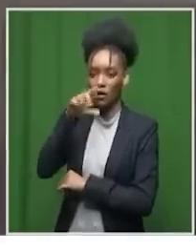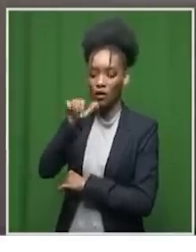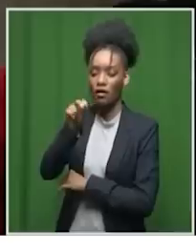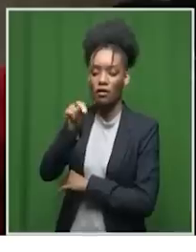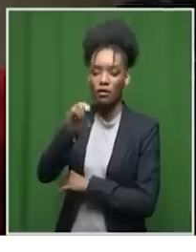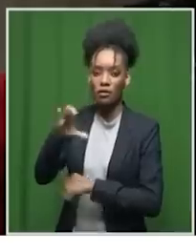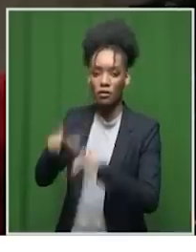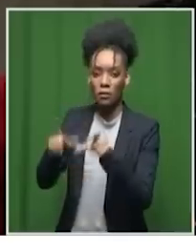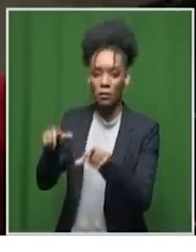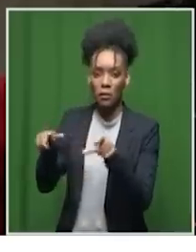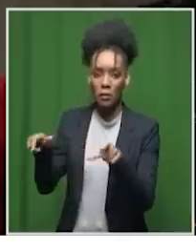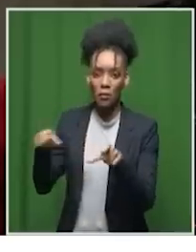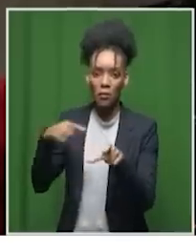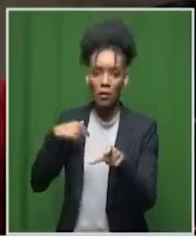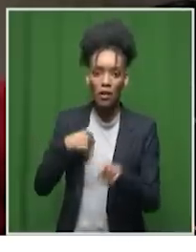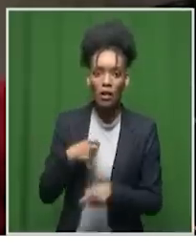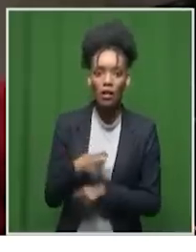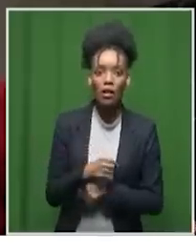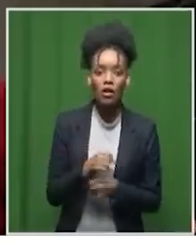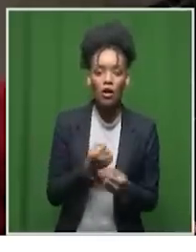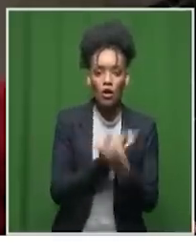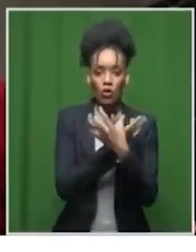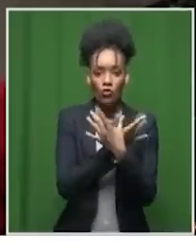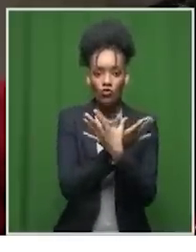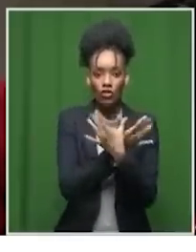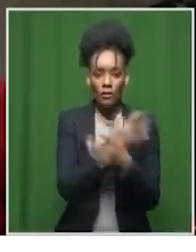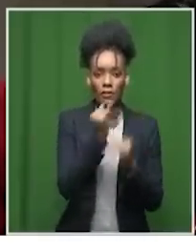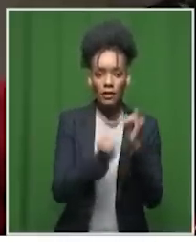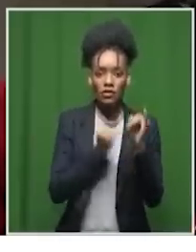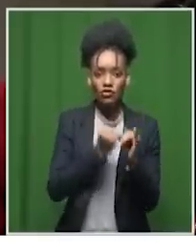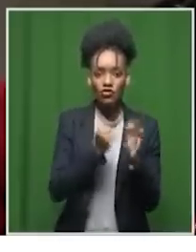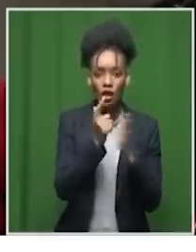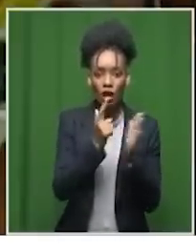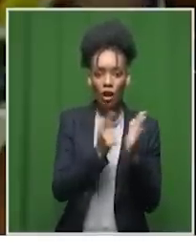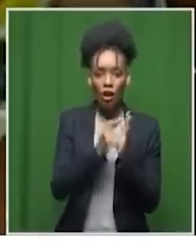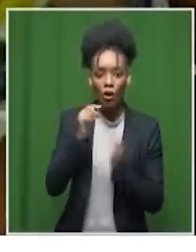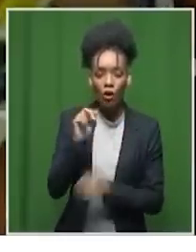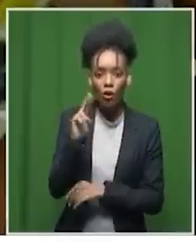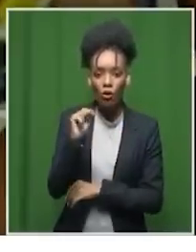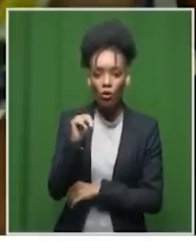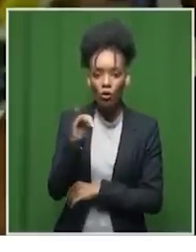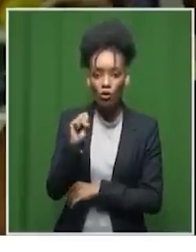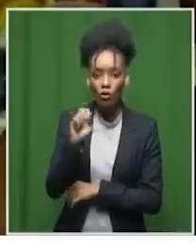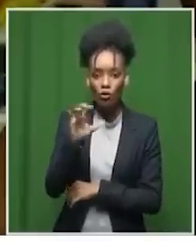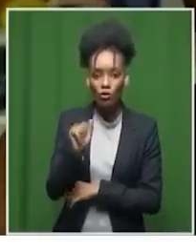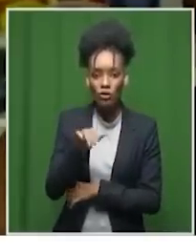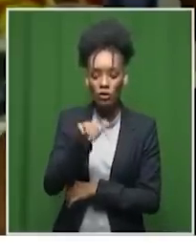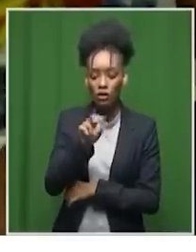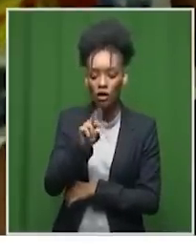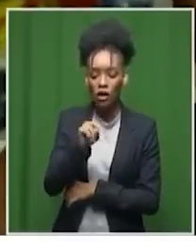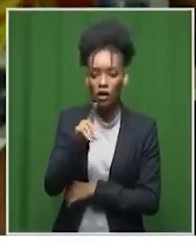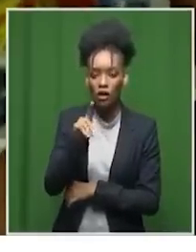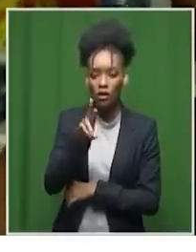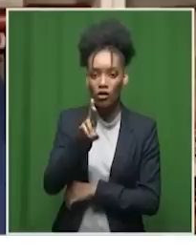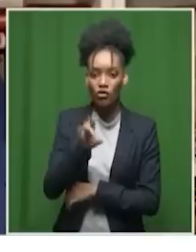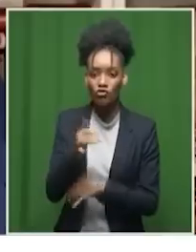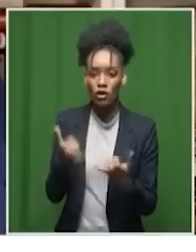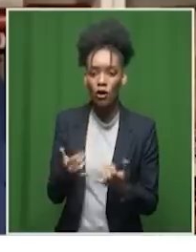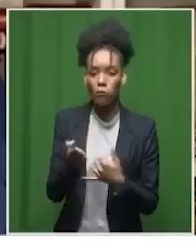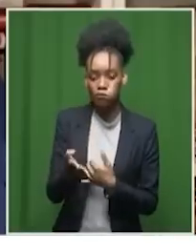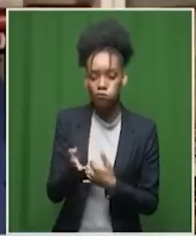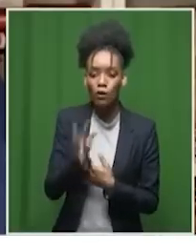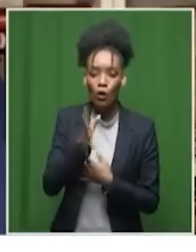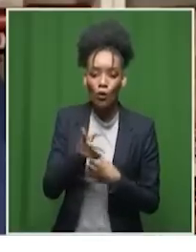professor, international emeritus of international law at Unisa, Professor Andre Thomashausen, joins us now to talk